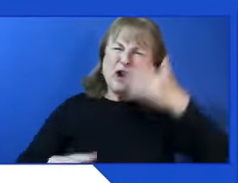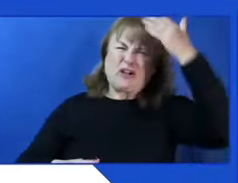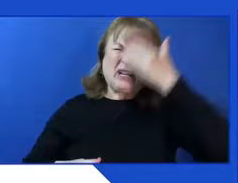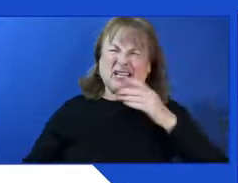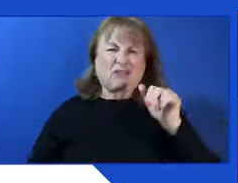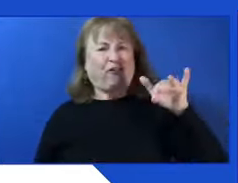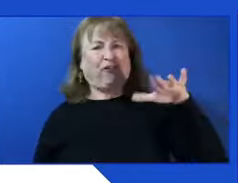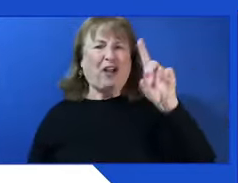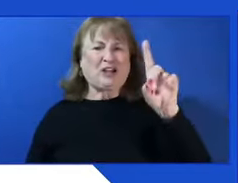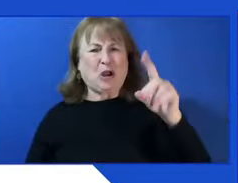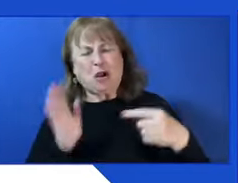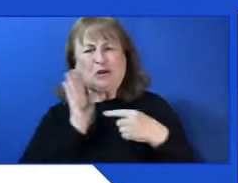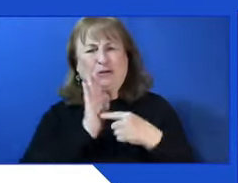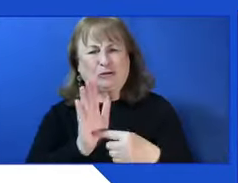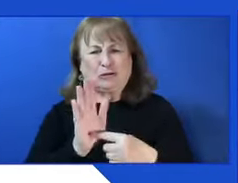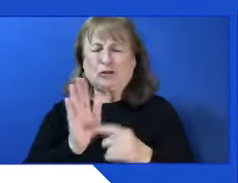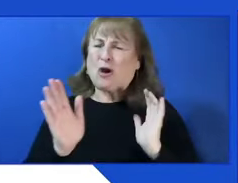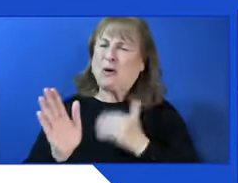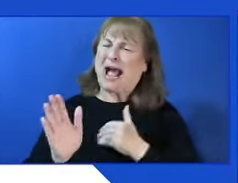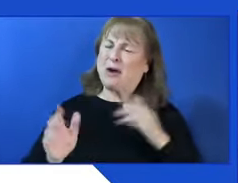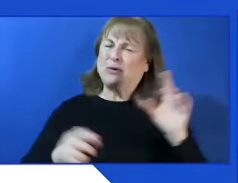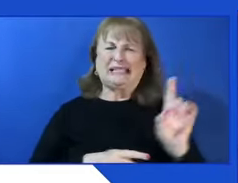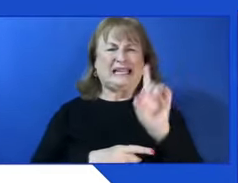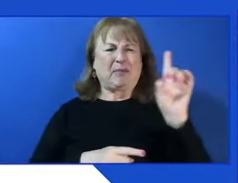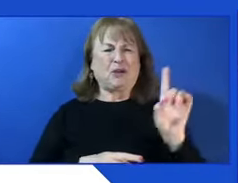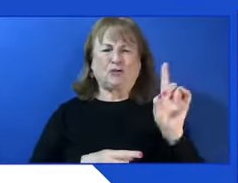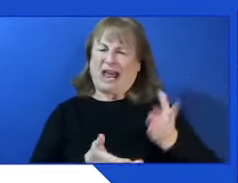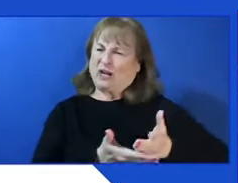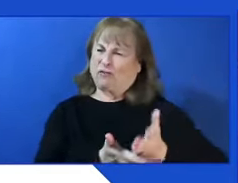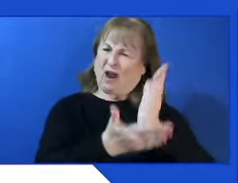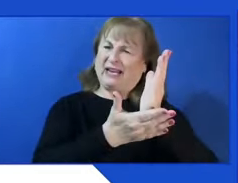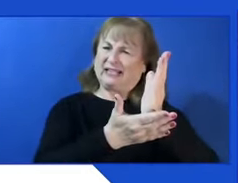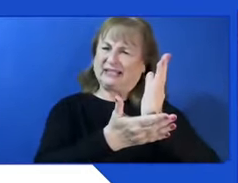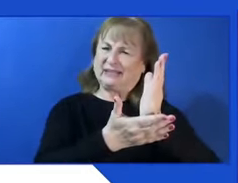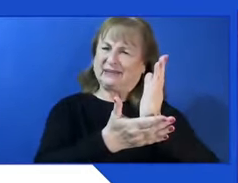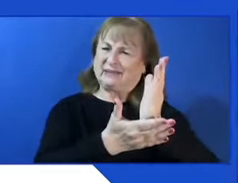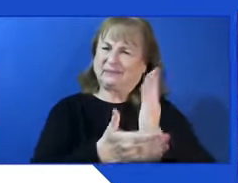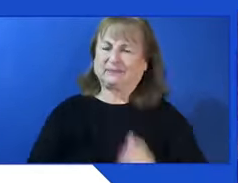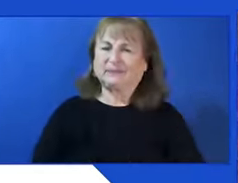to exercise our democratic rights.